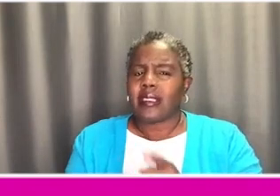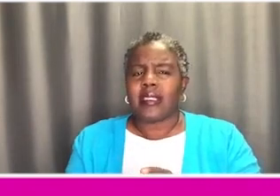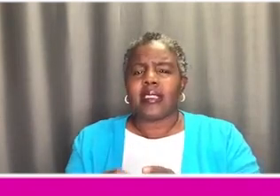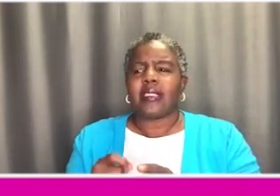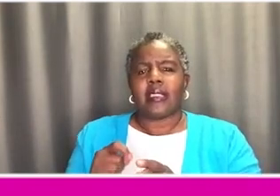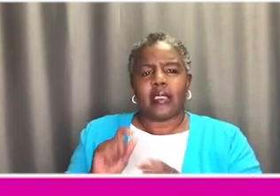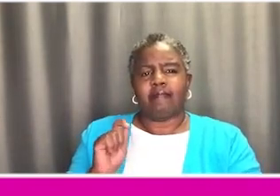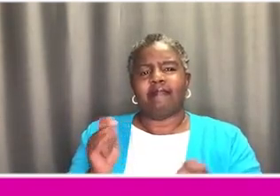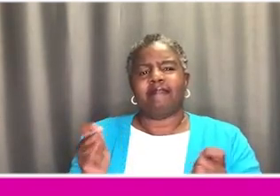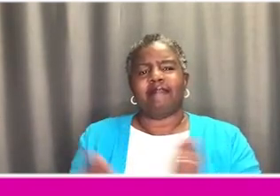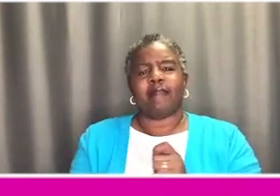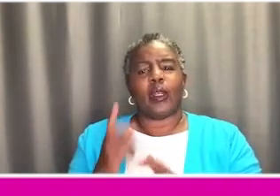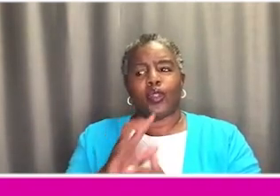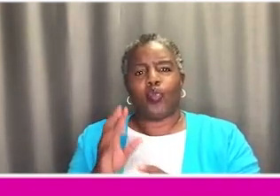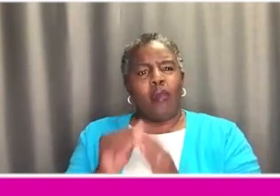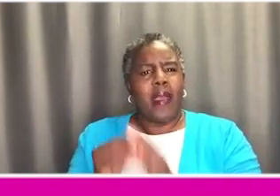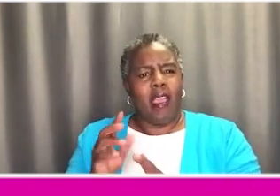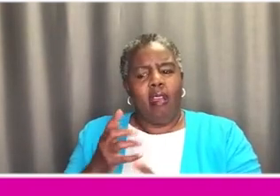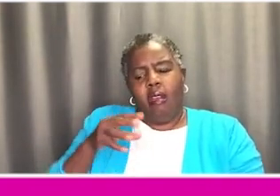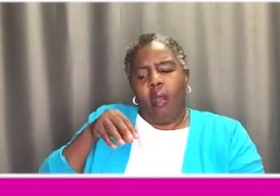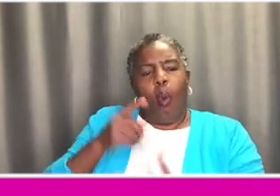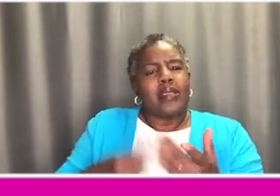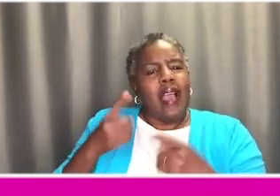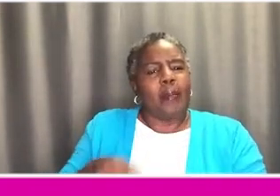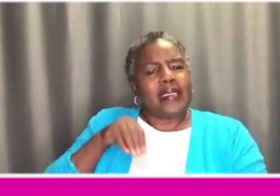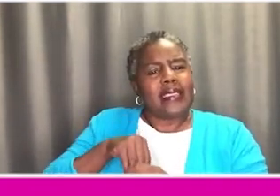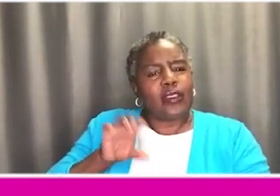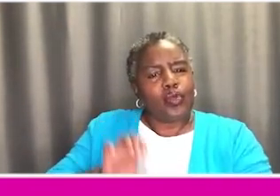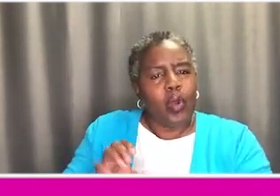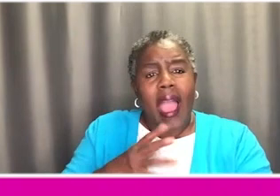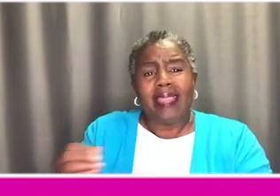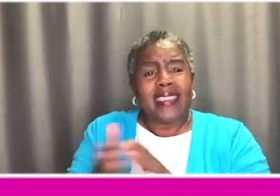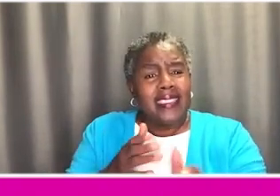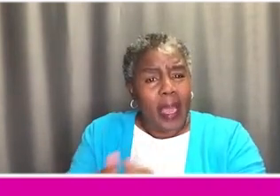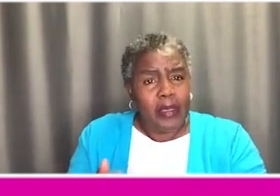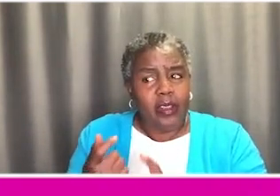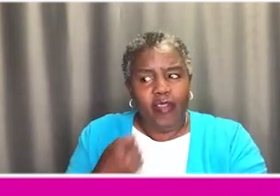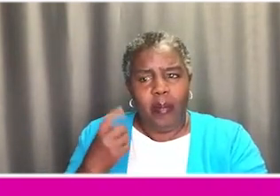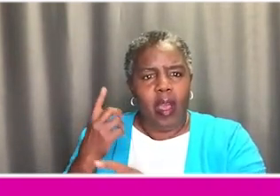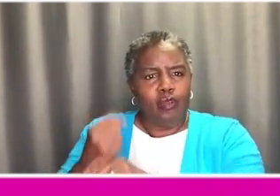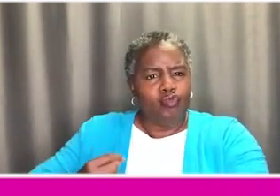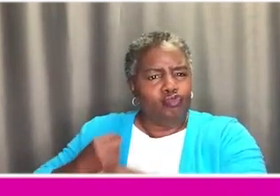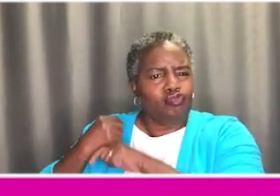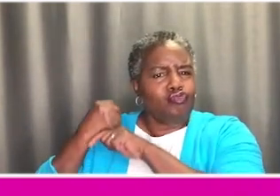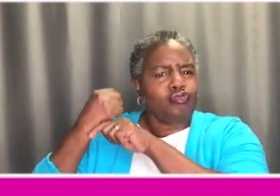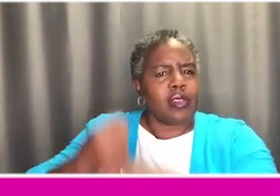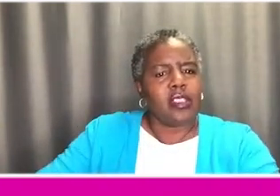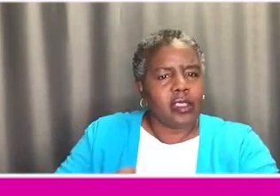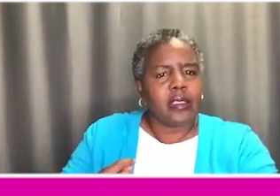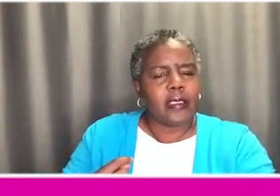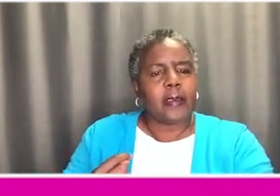and to modify and to repair its infrastructure and the damage of traditions that kept it